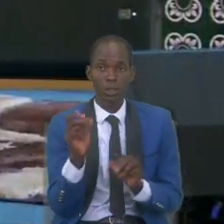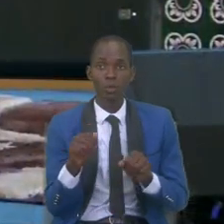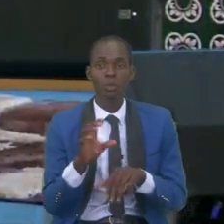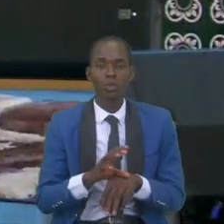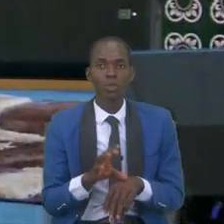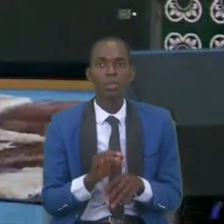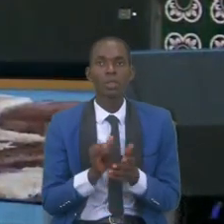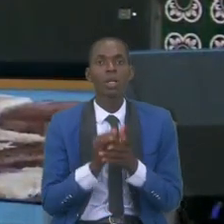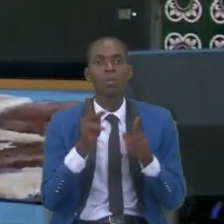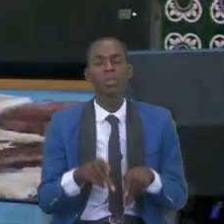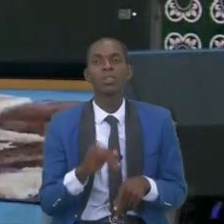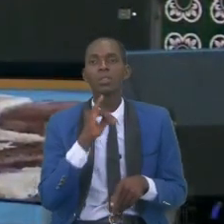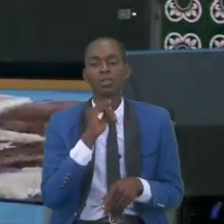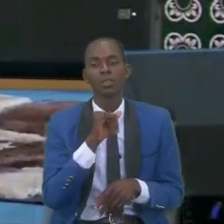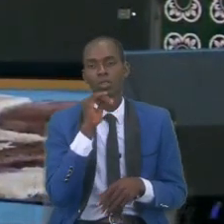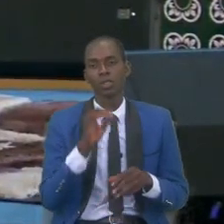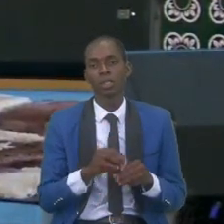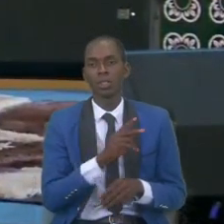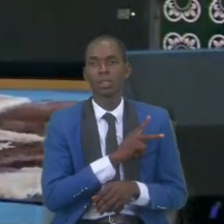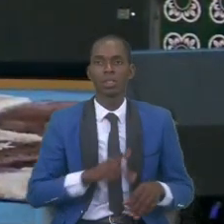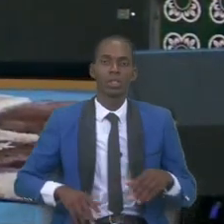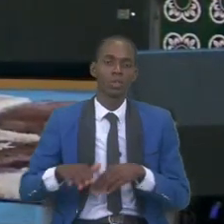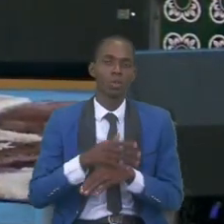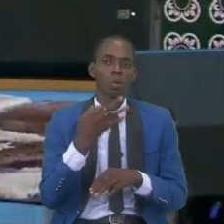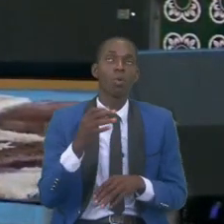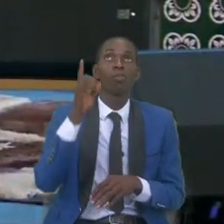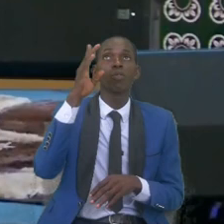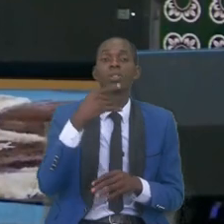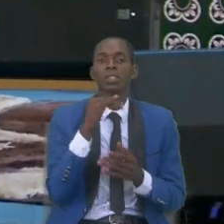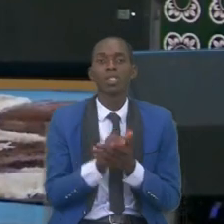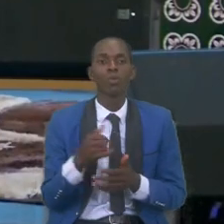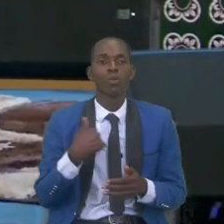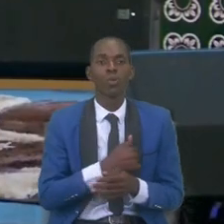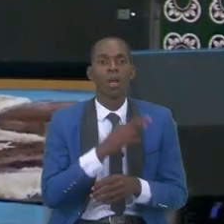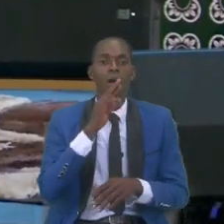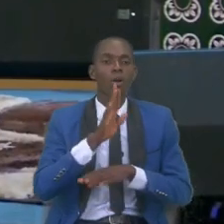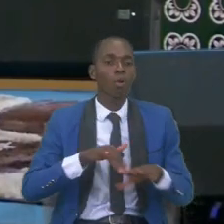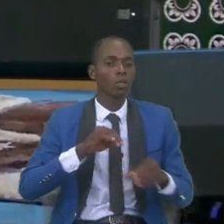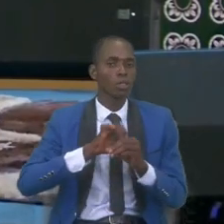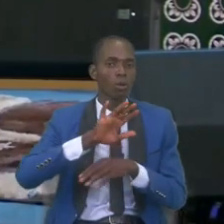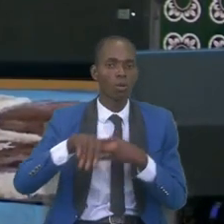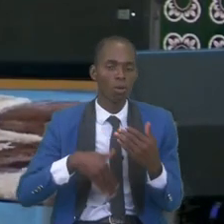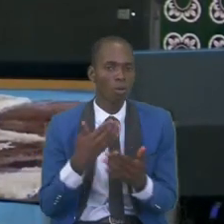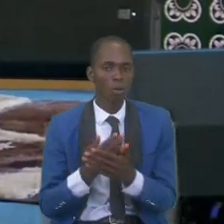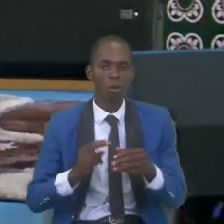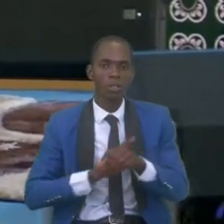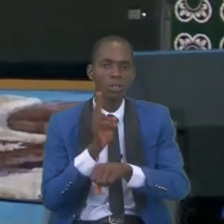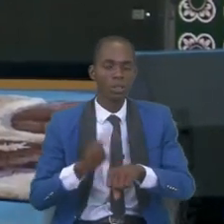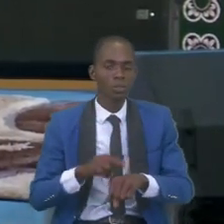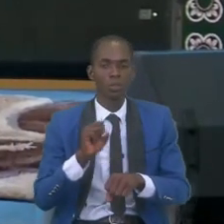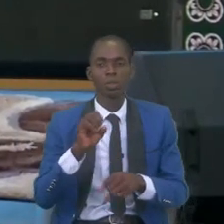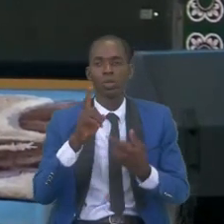in the kingdom of God. It says we're called in all nations, we're called to Christ, and we come and